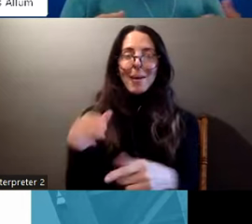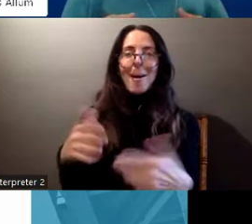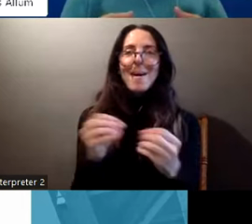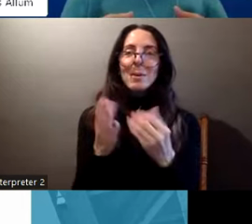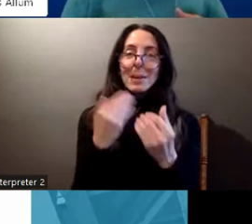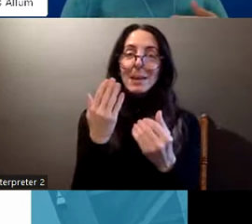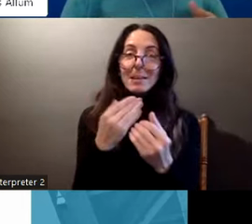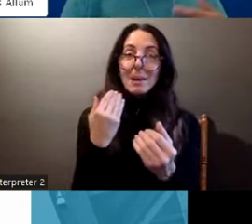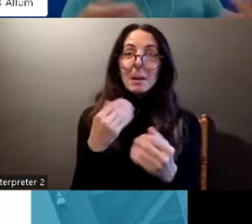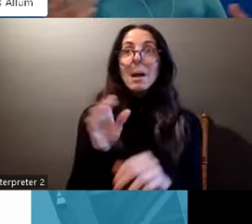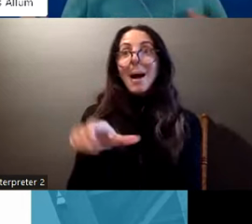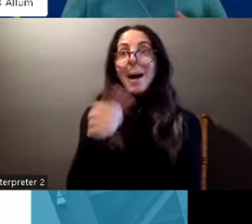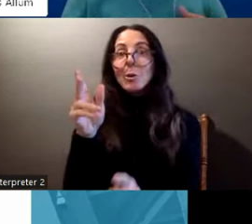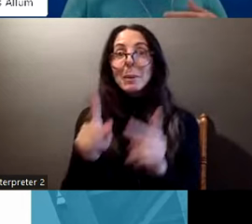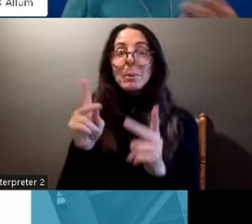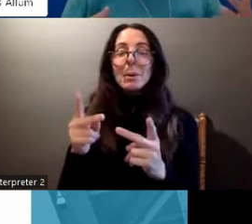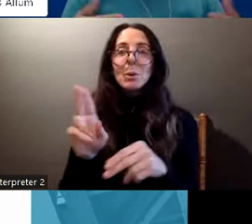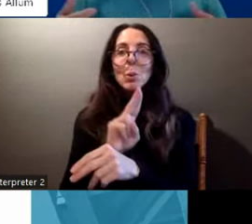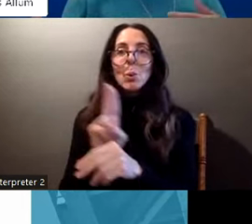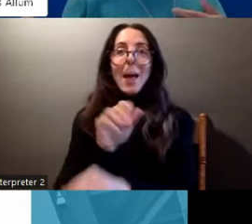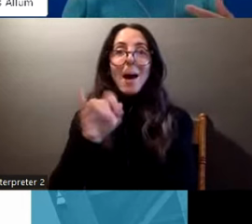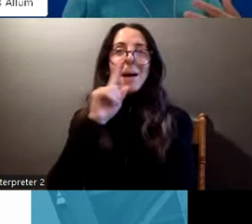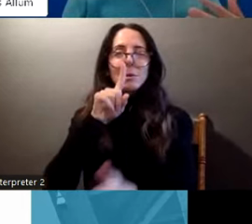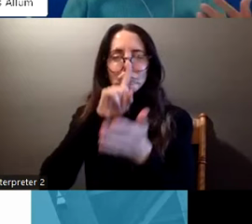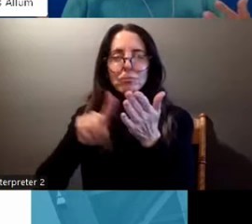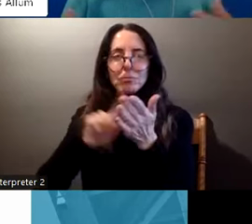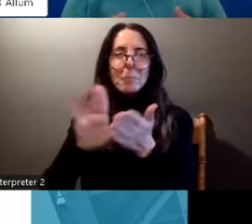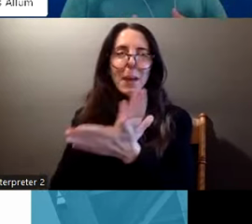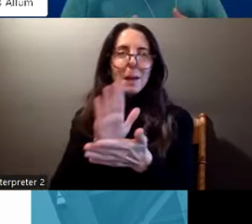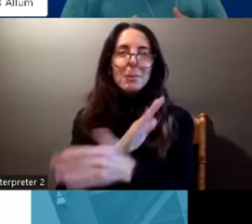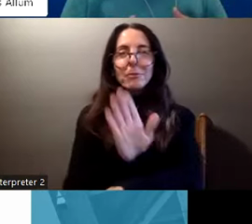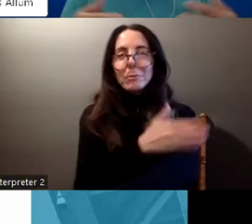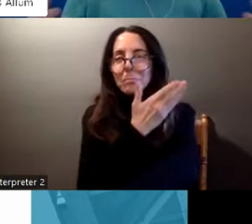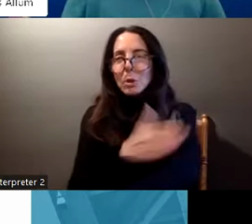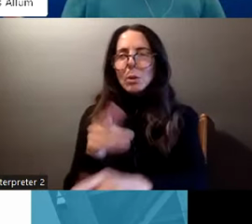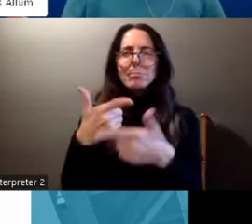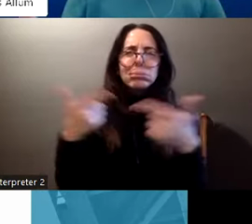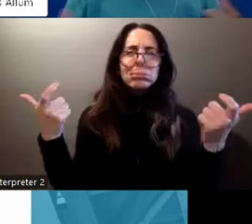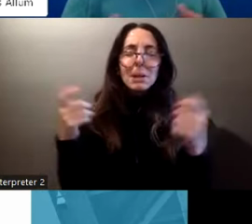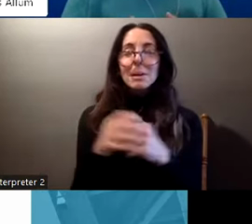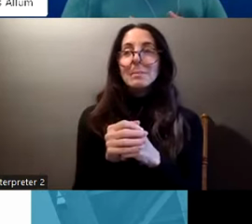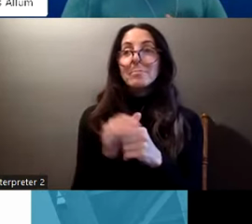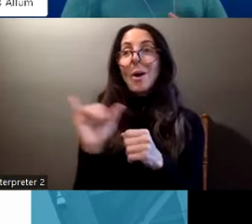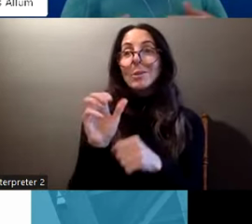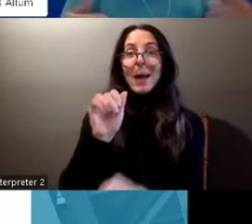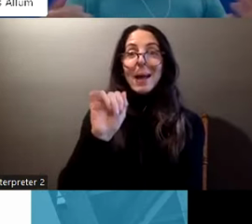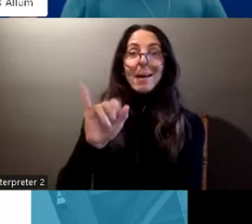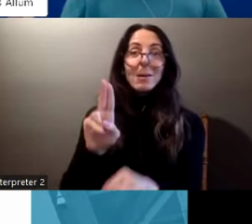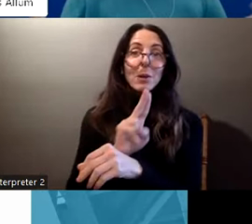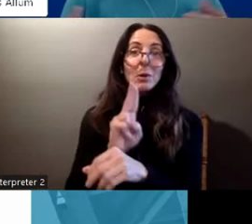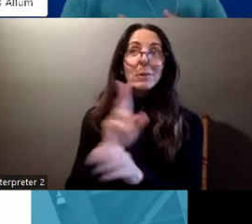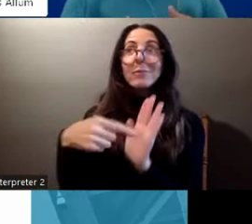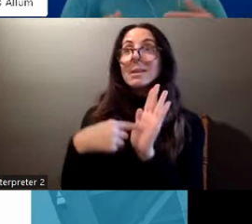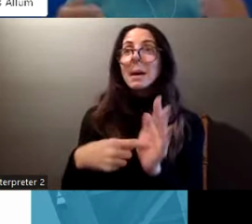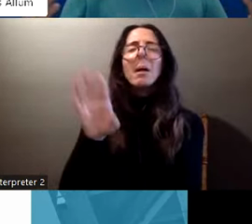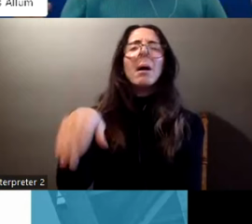use AI to write research papers, compose music. We use AI when we say, "Hey